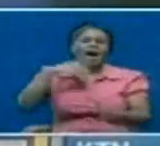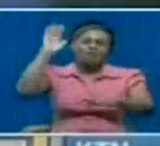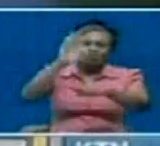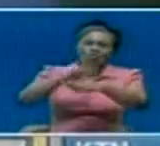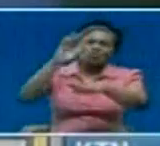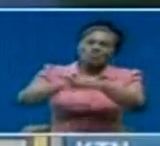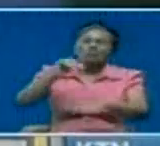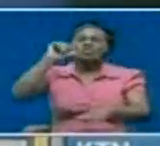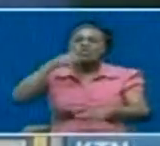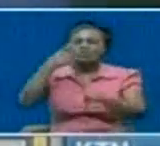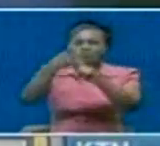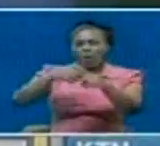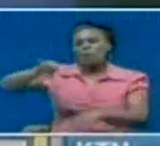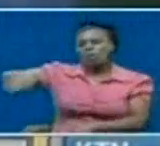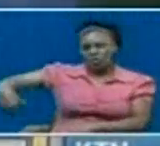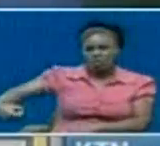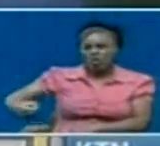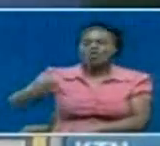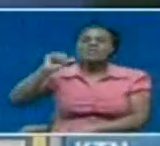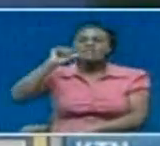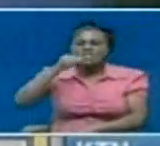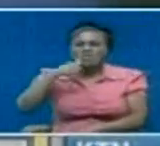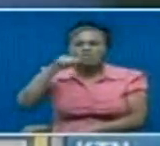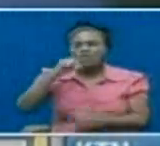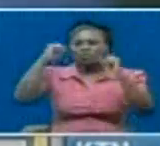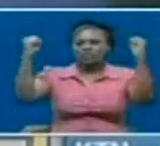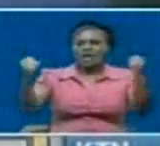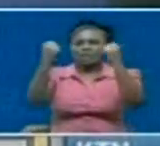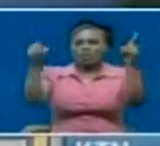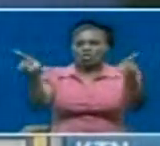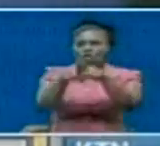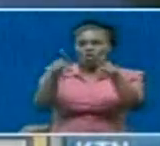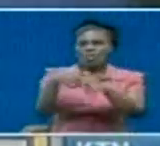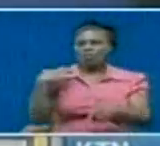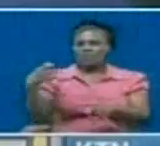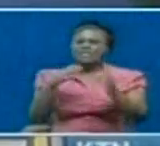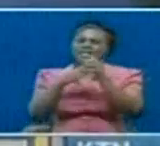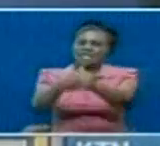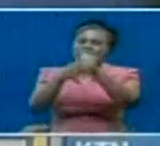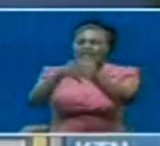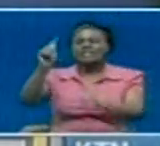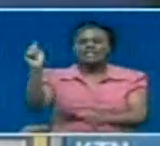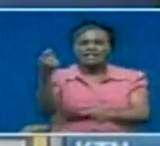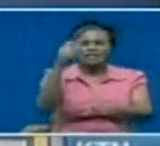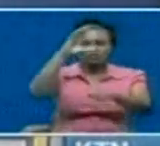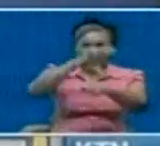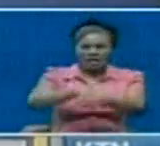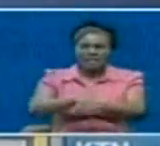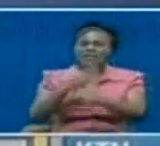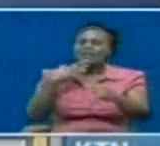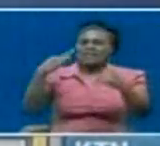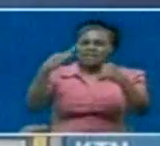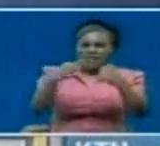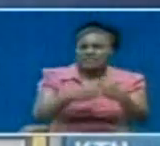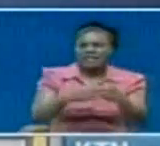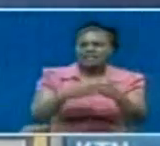news coming in from Morocco, where the newly crowned Commonwealth Games champion Unisum has led a Kenyan clean sweep in the 800 meters race at